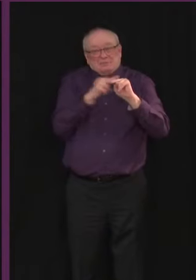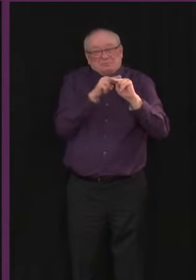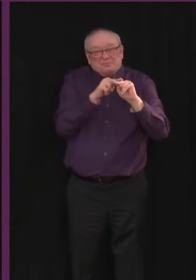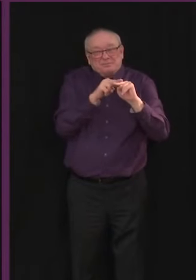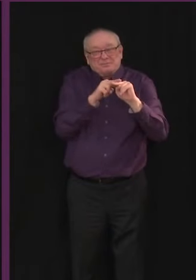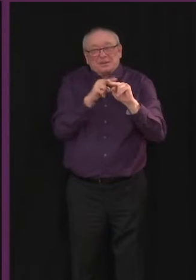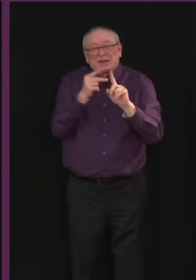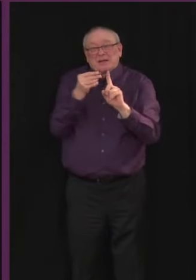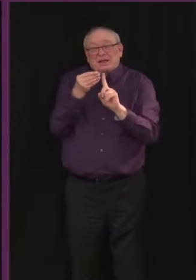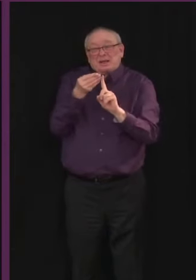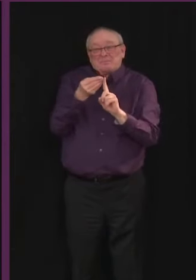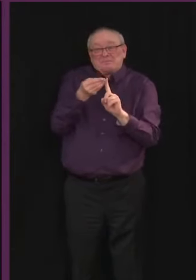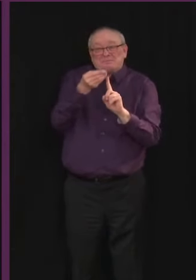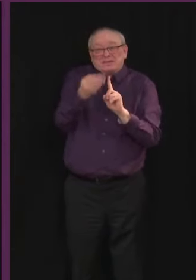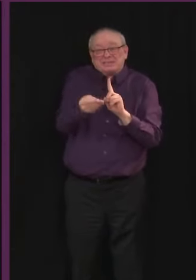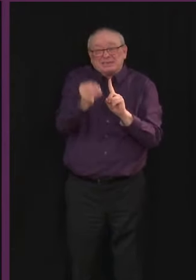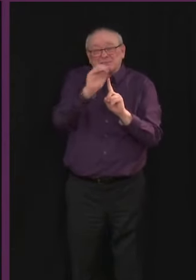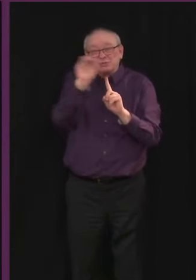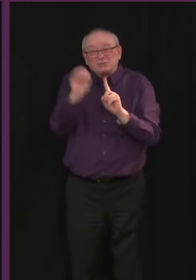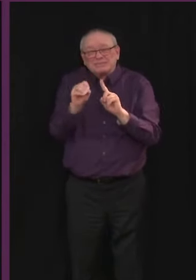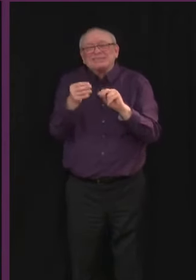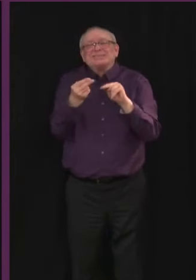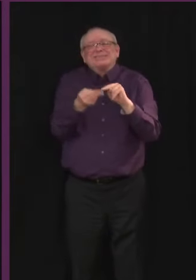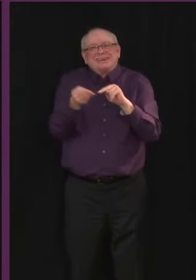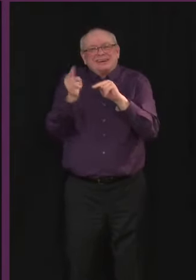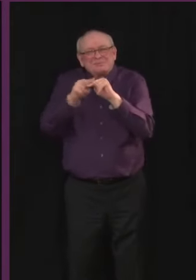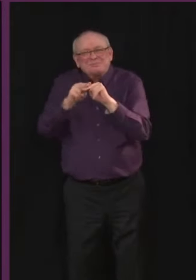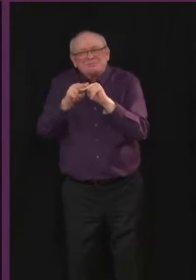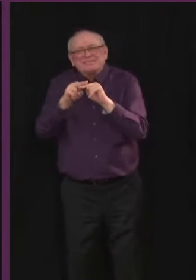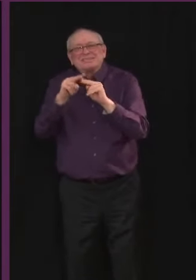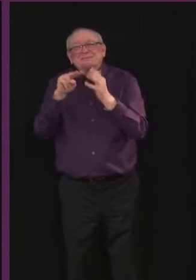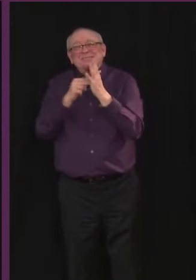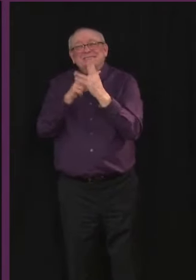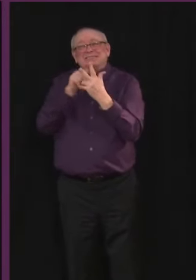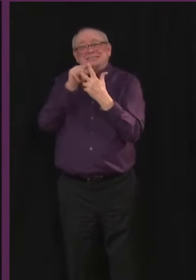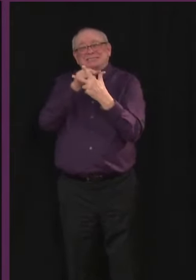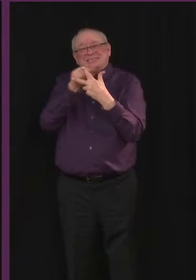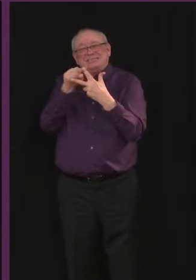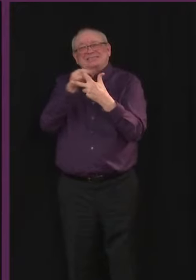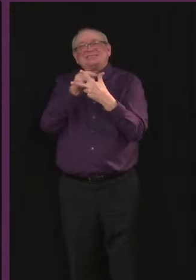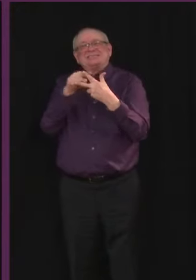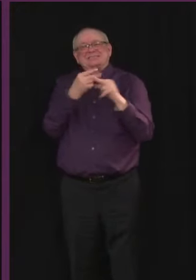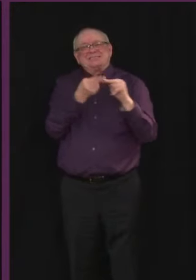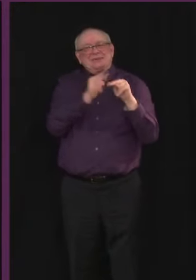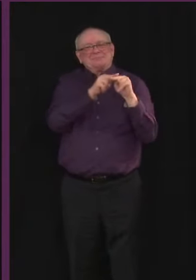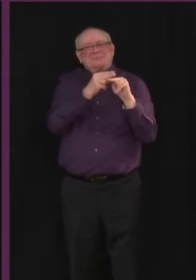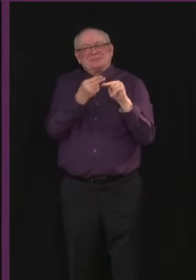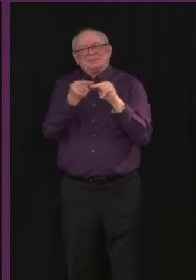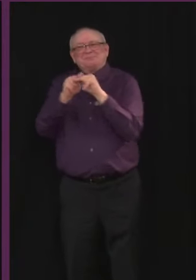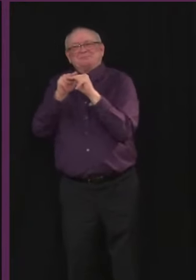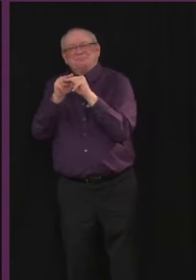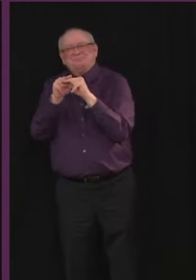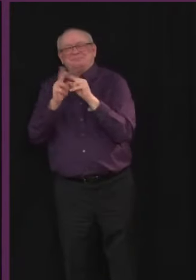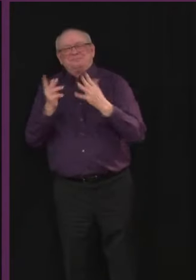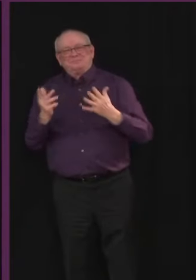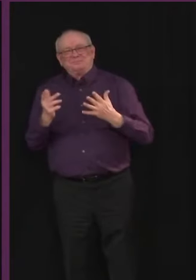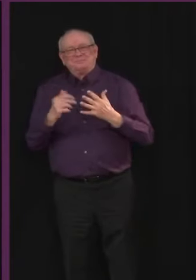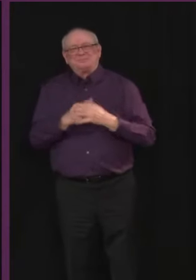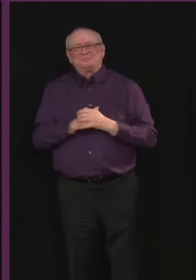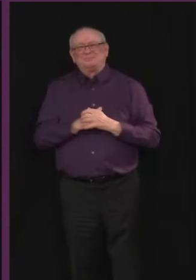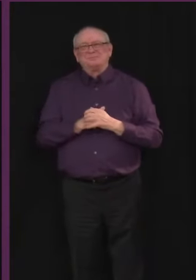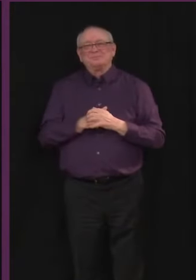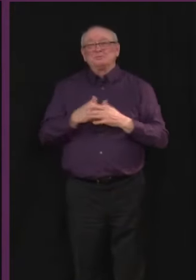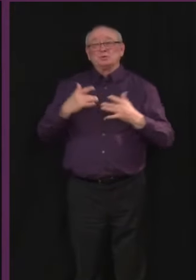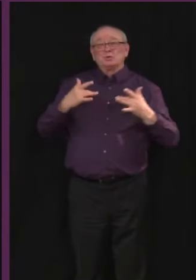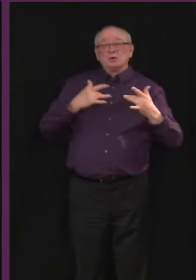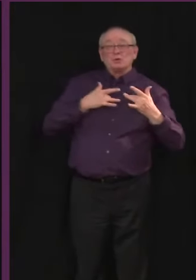we are seeing growth in several of those leading indicators. And in terms of what's concerning or not concerning, we want to see our